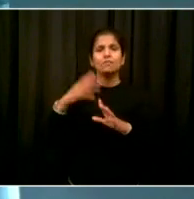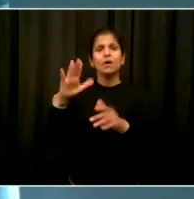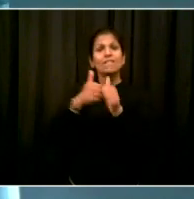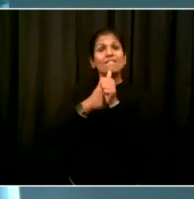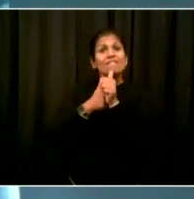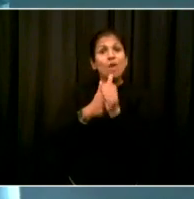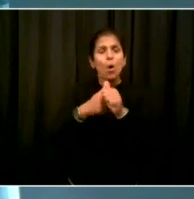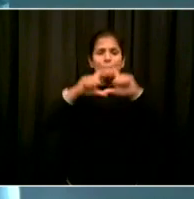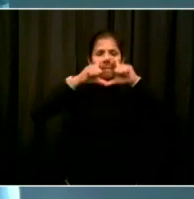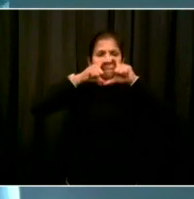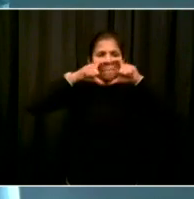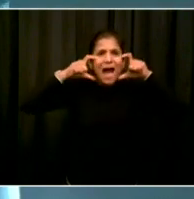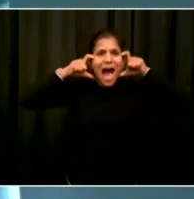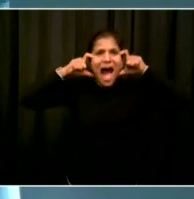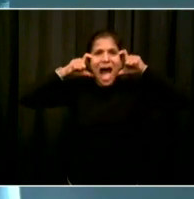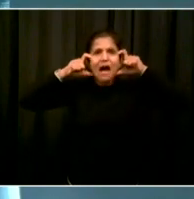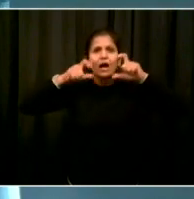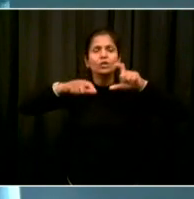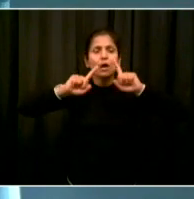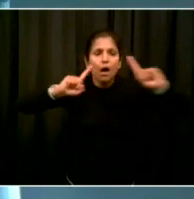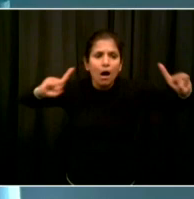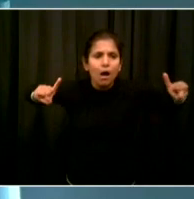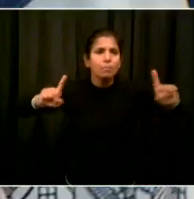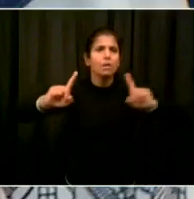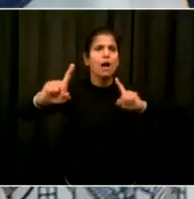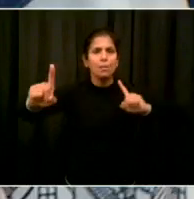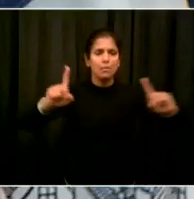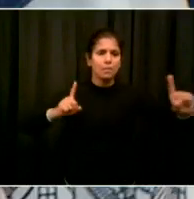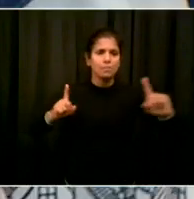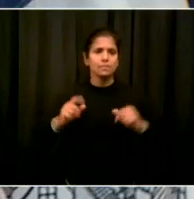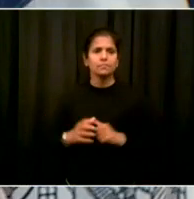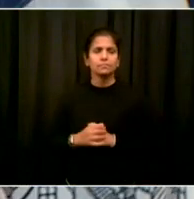particularly as it gets colder and people move indoors. Go ahead, Aaron.